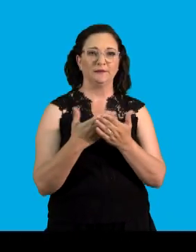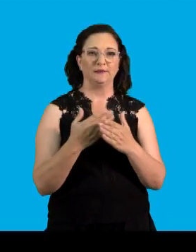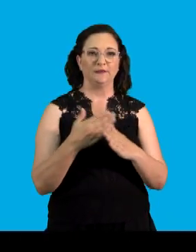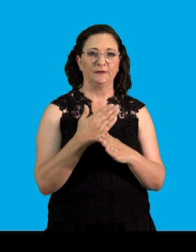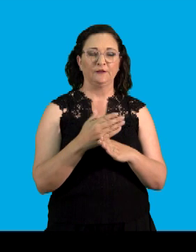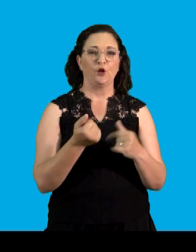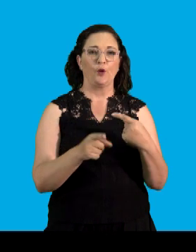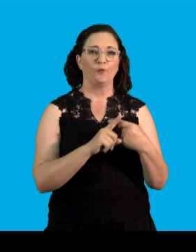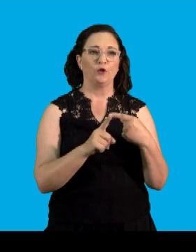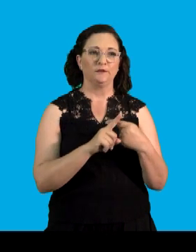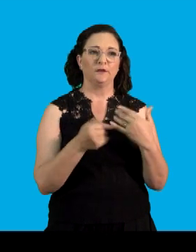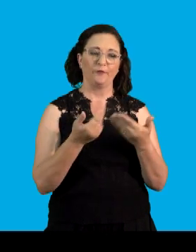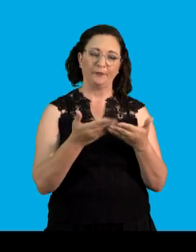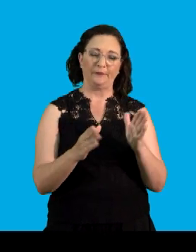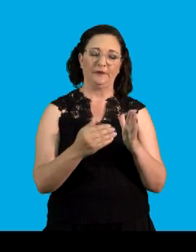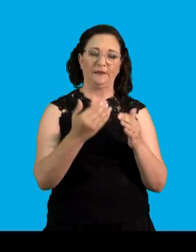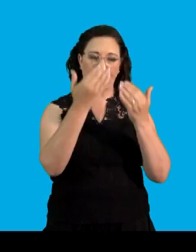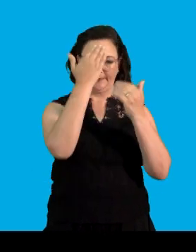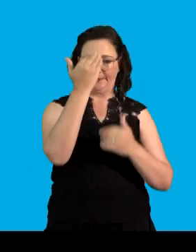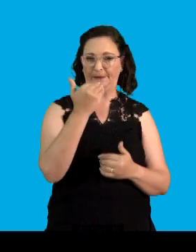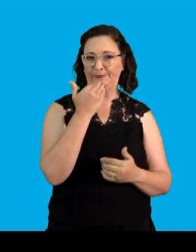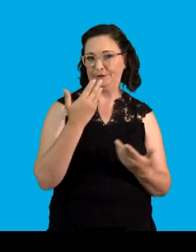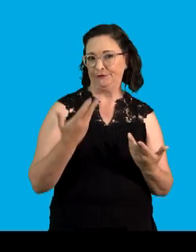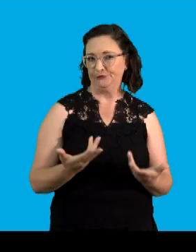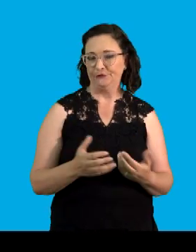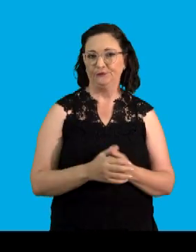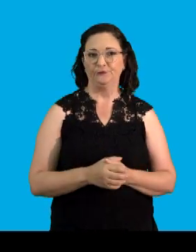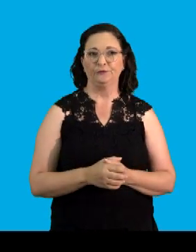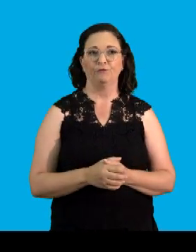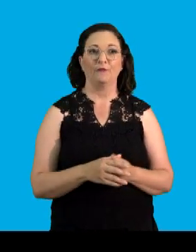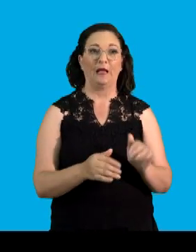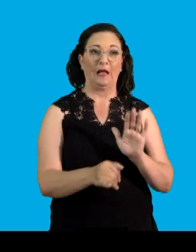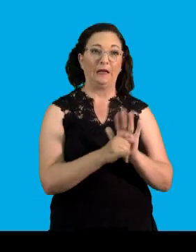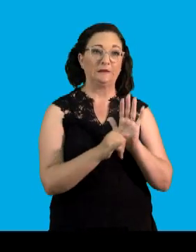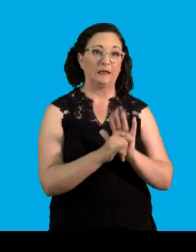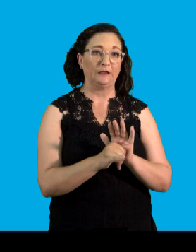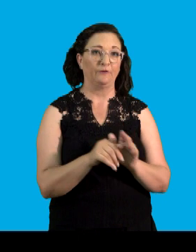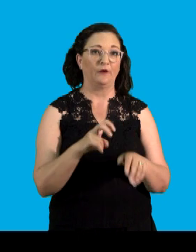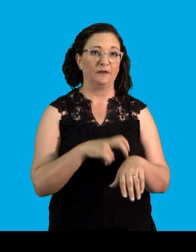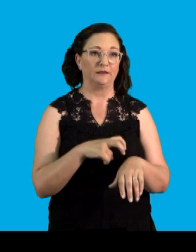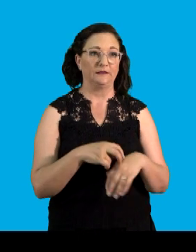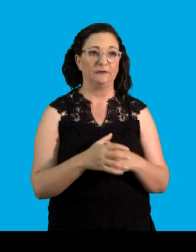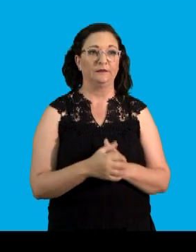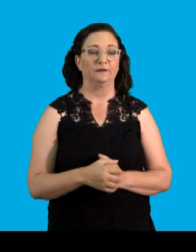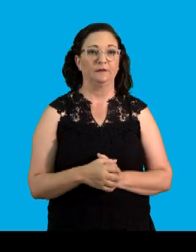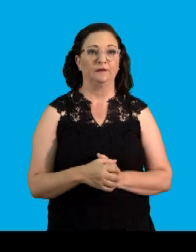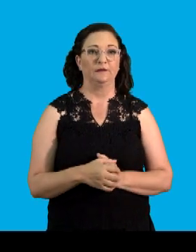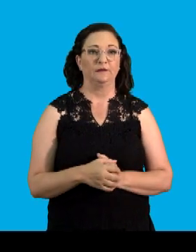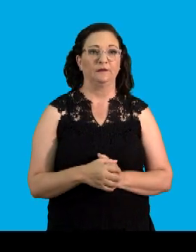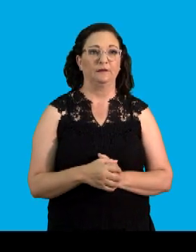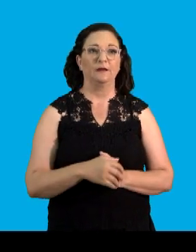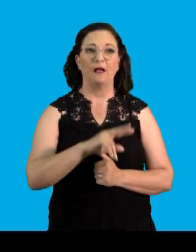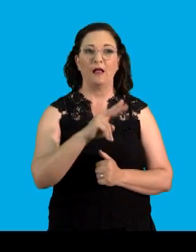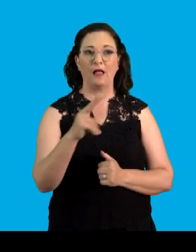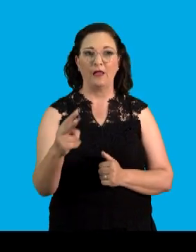and maintaining a positive public image. So what you need to do, you've identified. So the characteristics, they oversee the